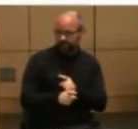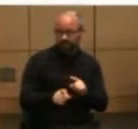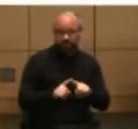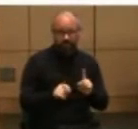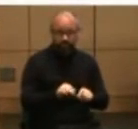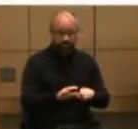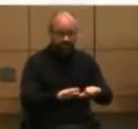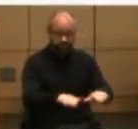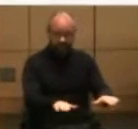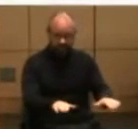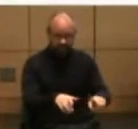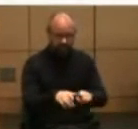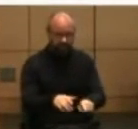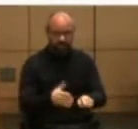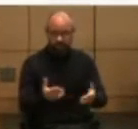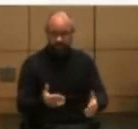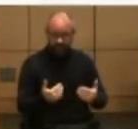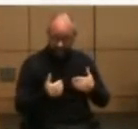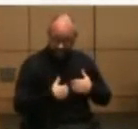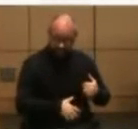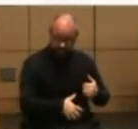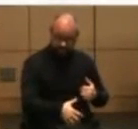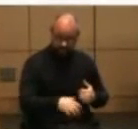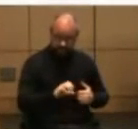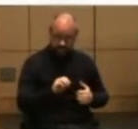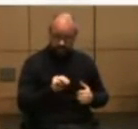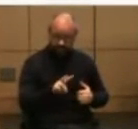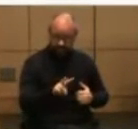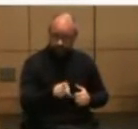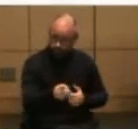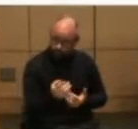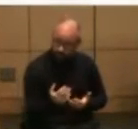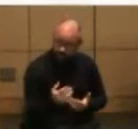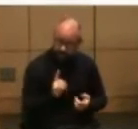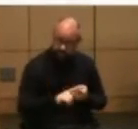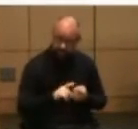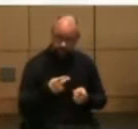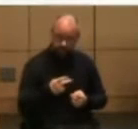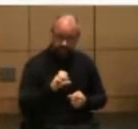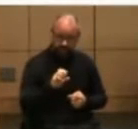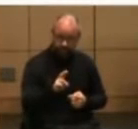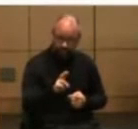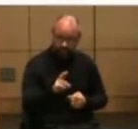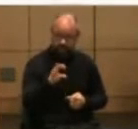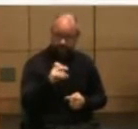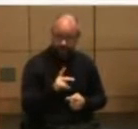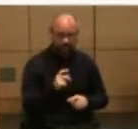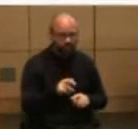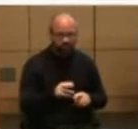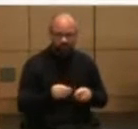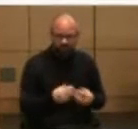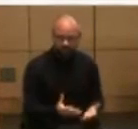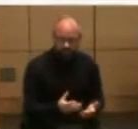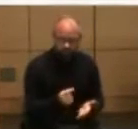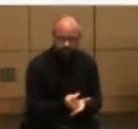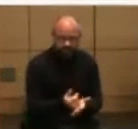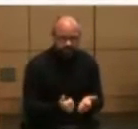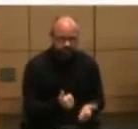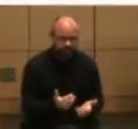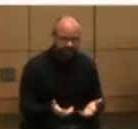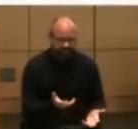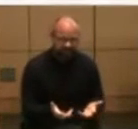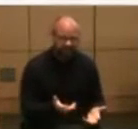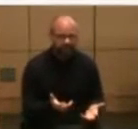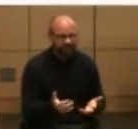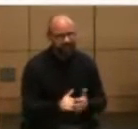you think might have congenital CMV, do you wait until that PCR is back, or do you go ahead and start treating? I mean, that's another dilemma that we